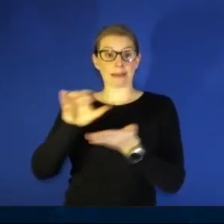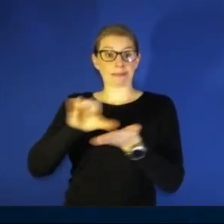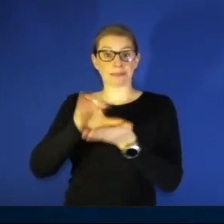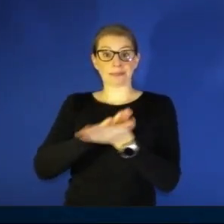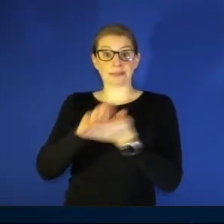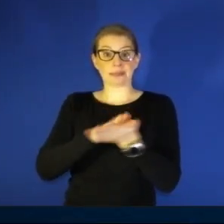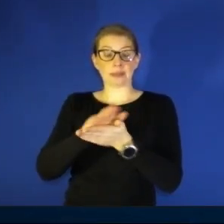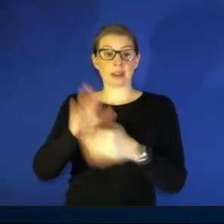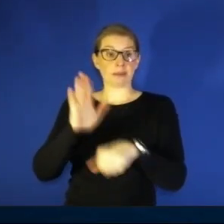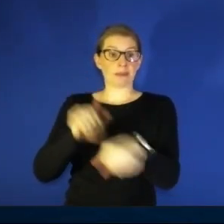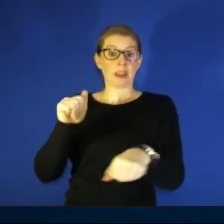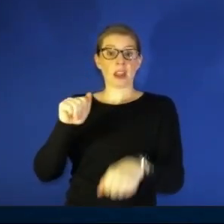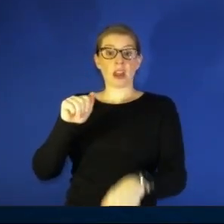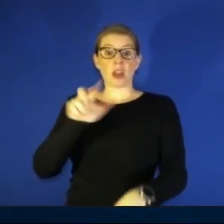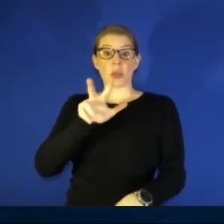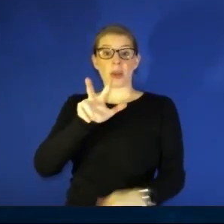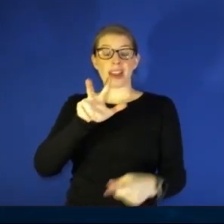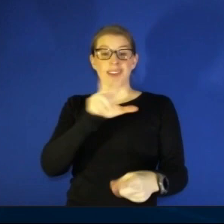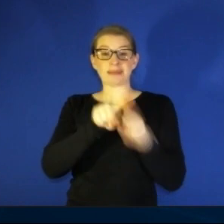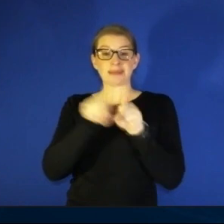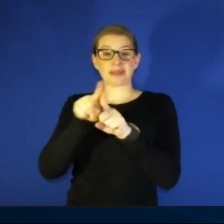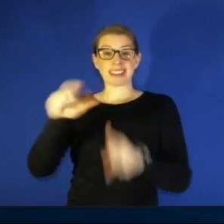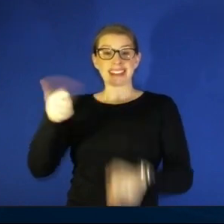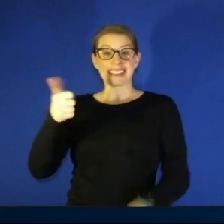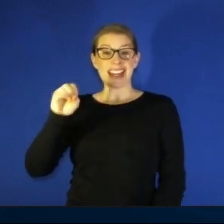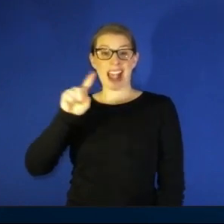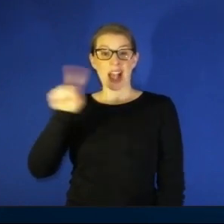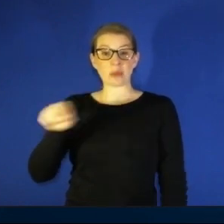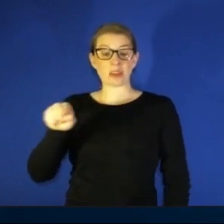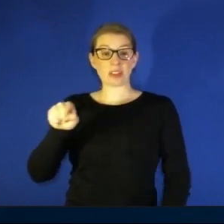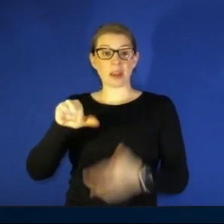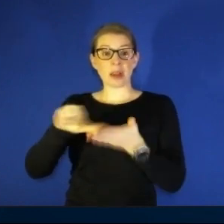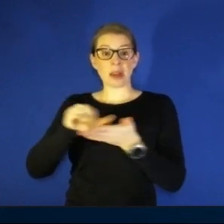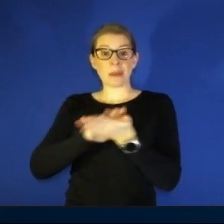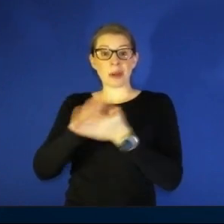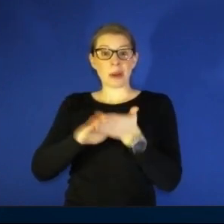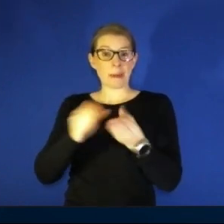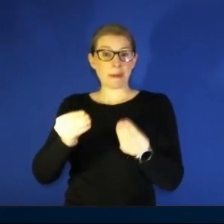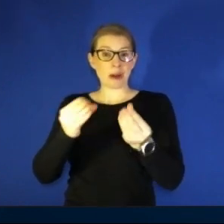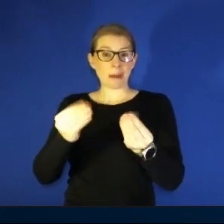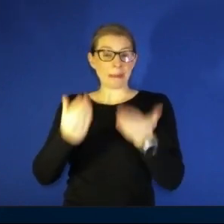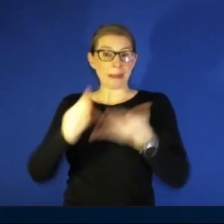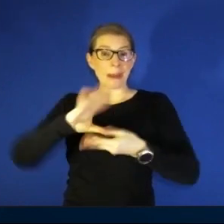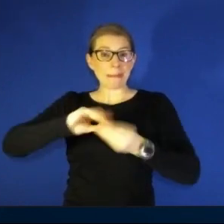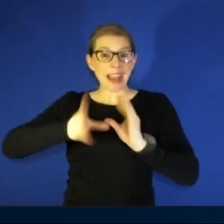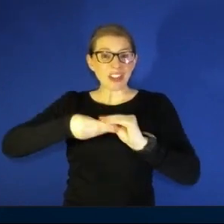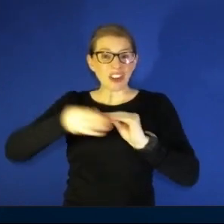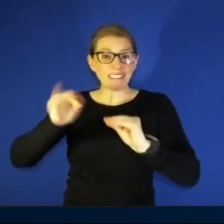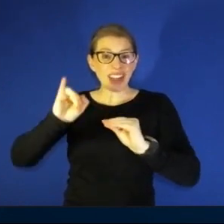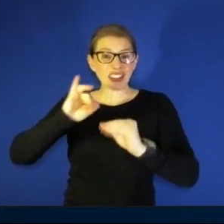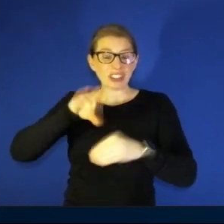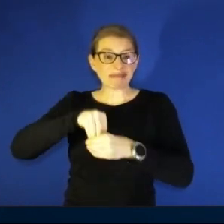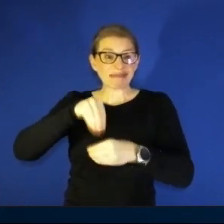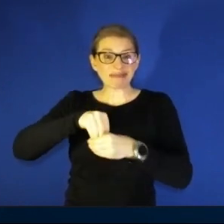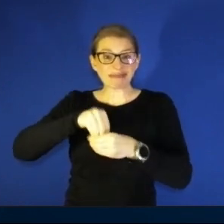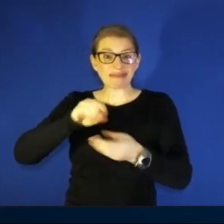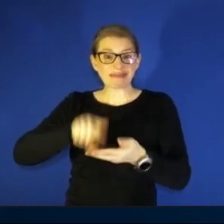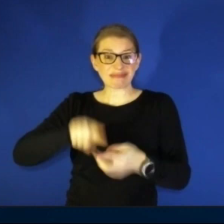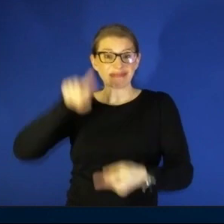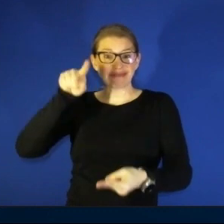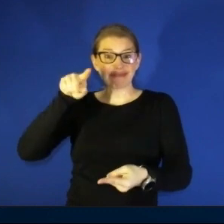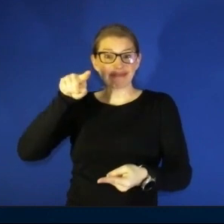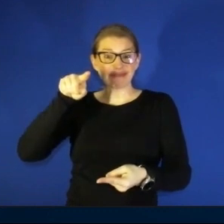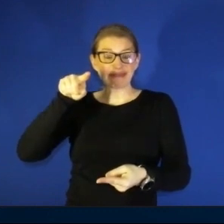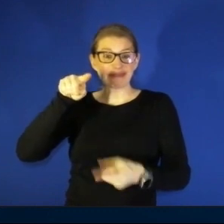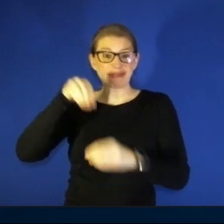and 10 ounce ultra healing moisturizer because they could contain possible bacterial infection. The FDA says this could, as